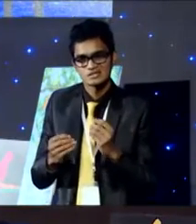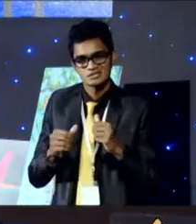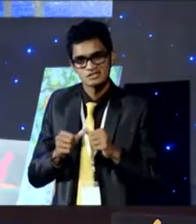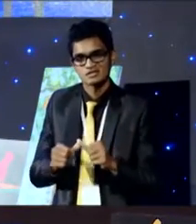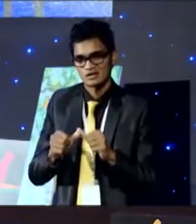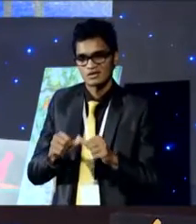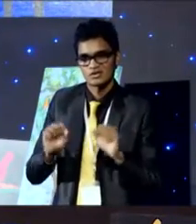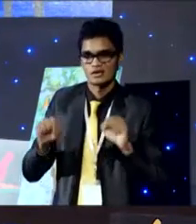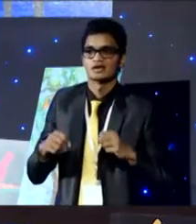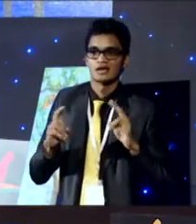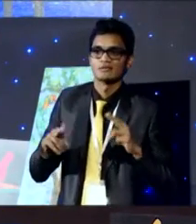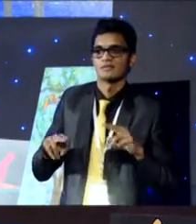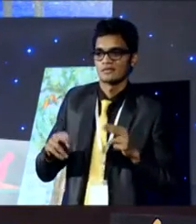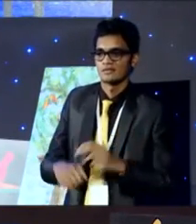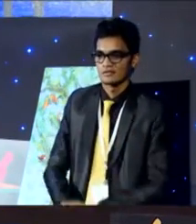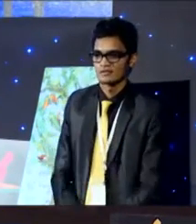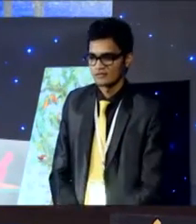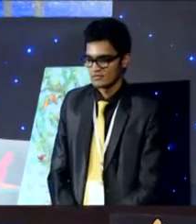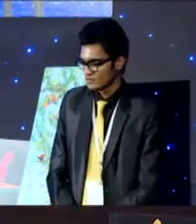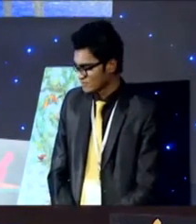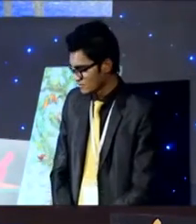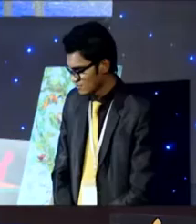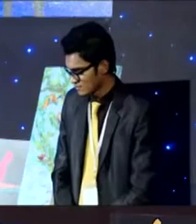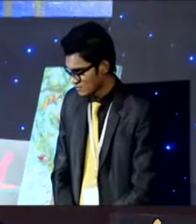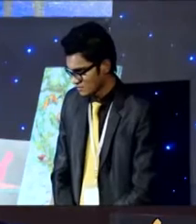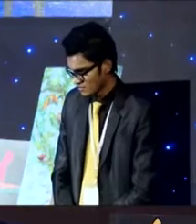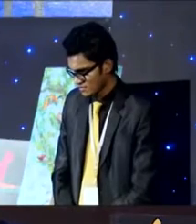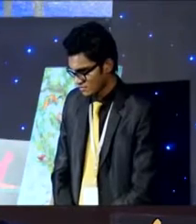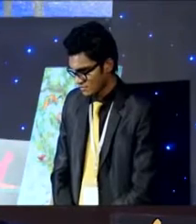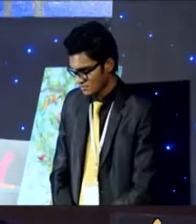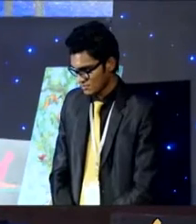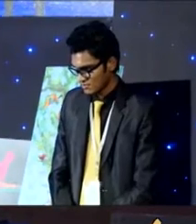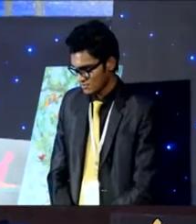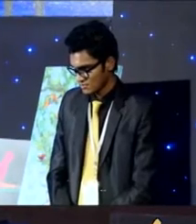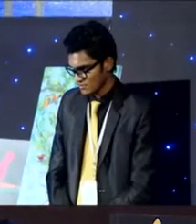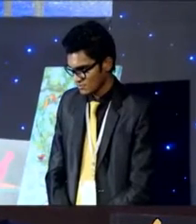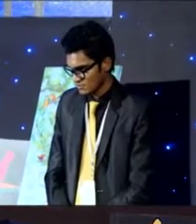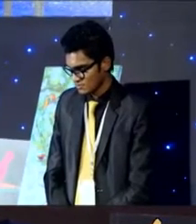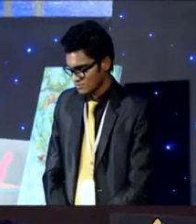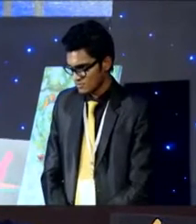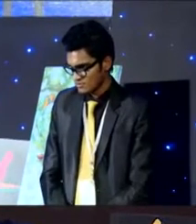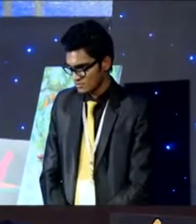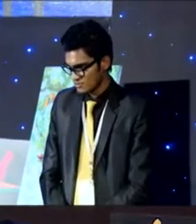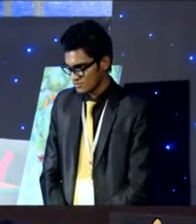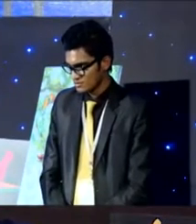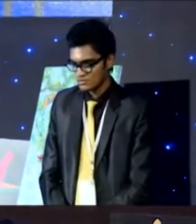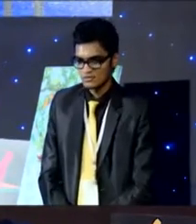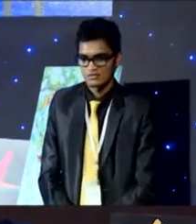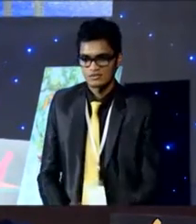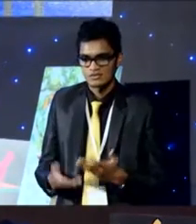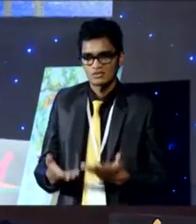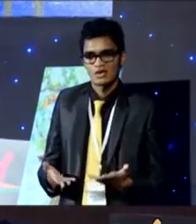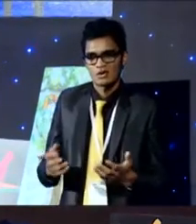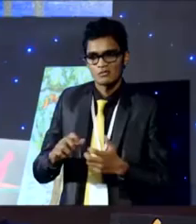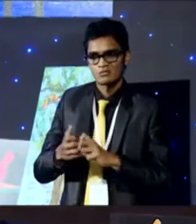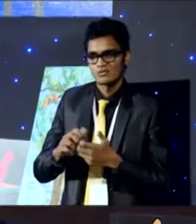had the minister and the secretaries here. We have that here. You have corporates here. So in a way, this is probably the first